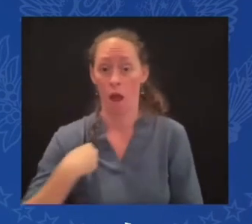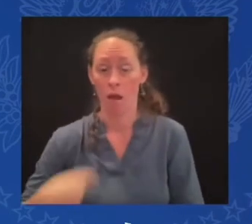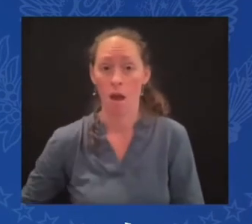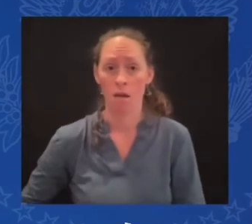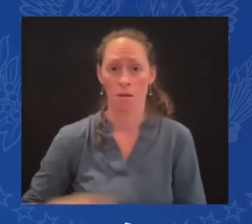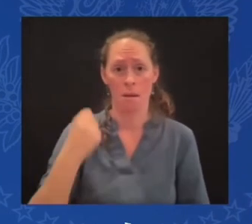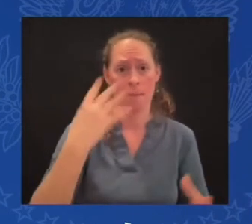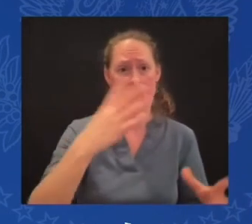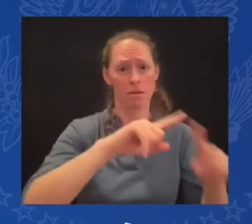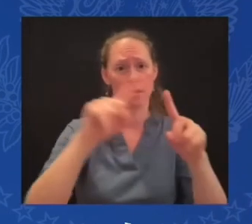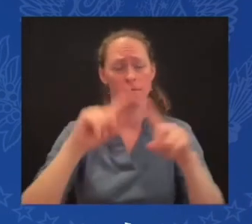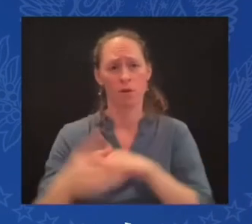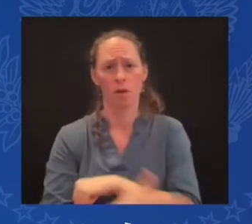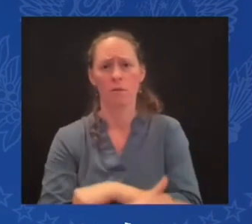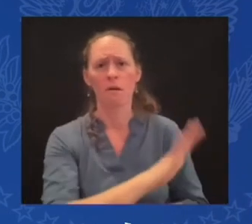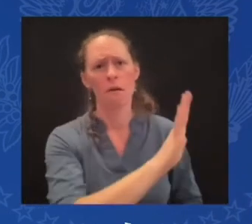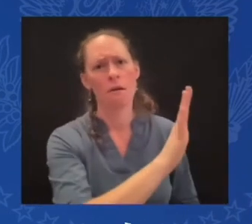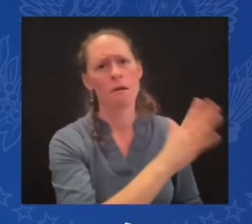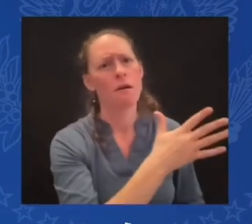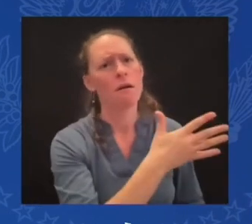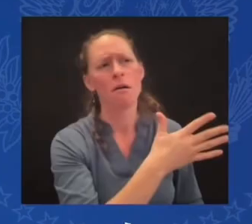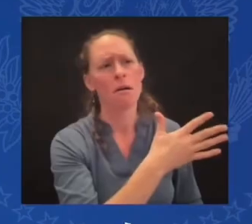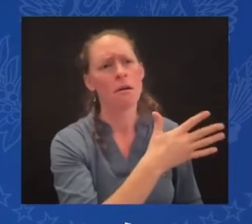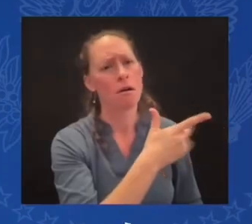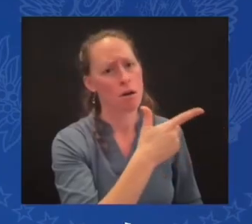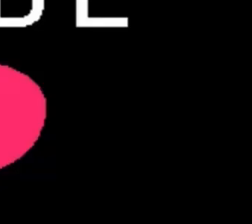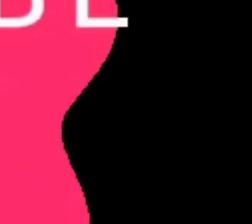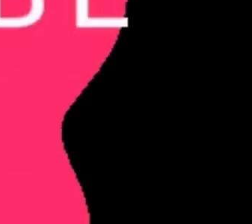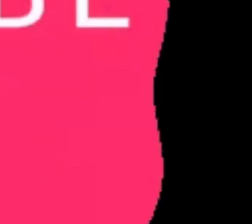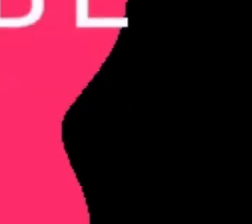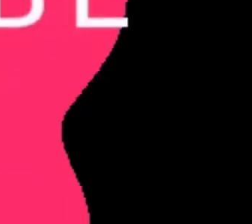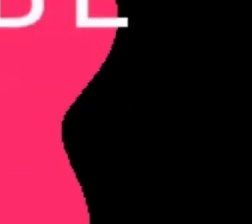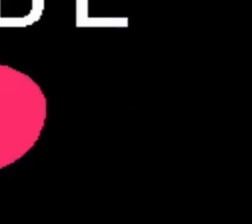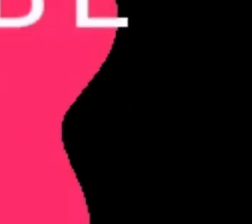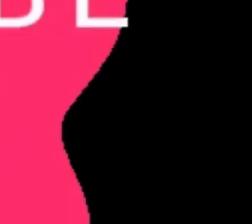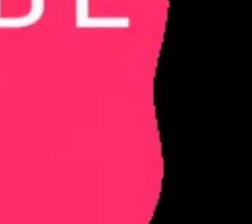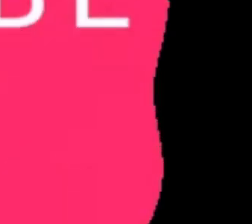Number three. I think that, uh, determine...